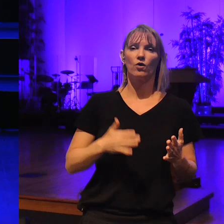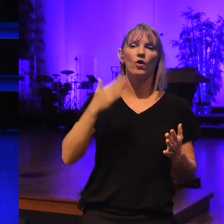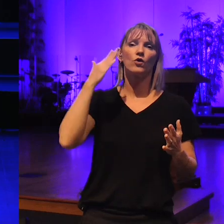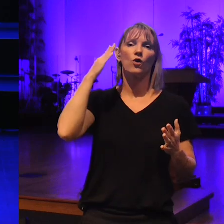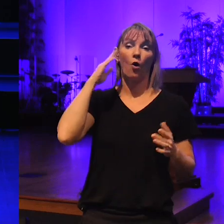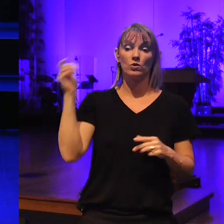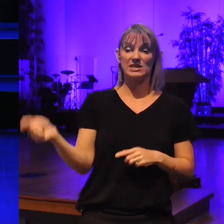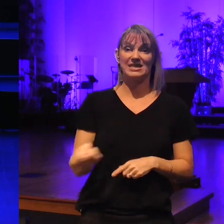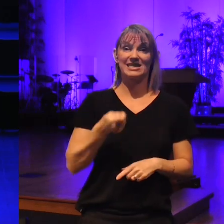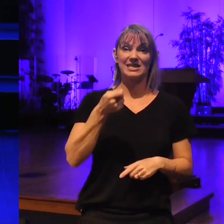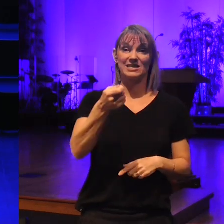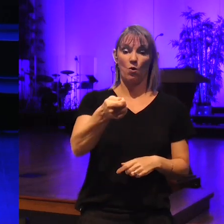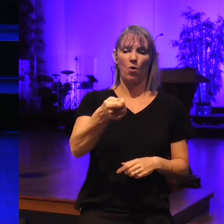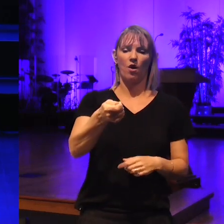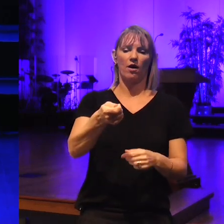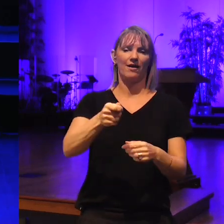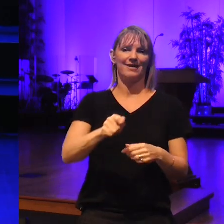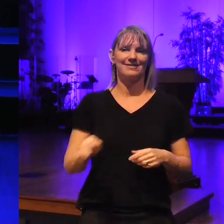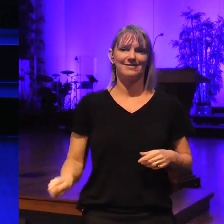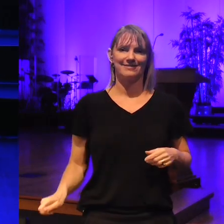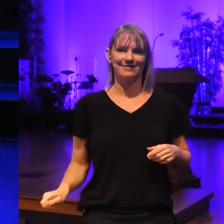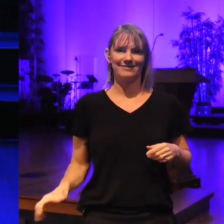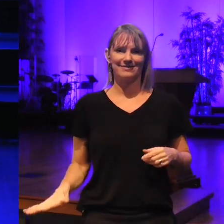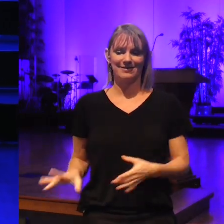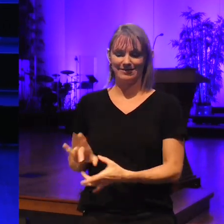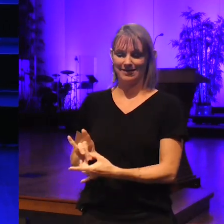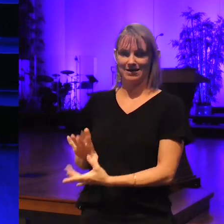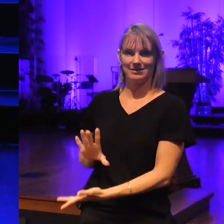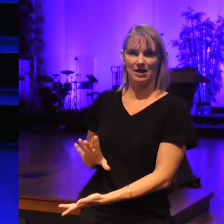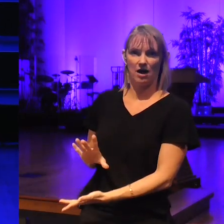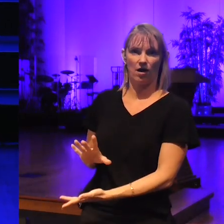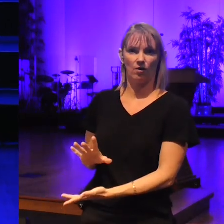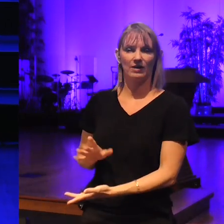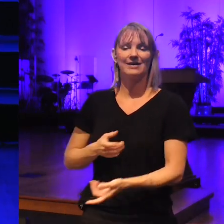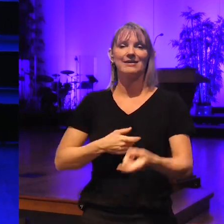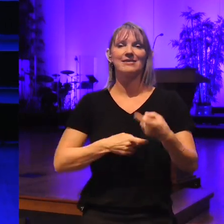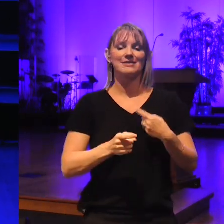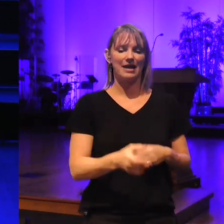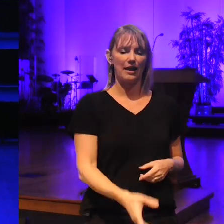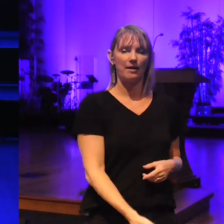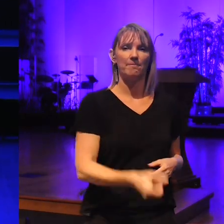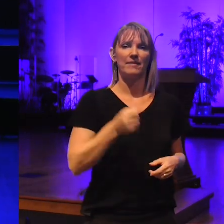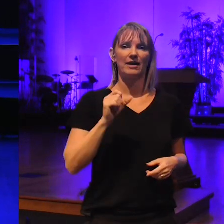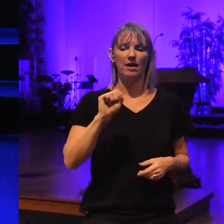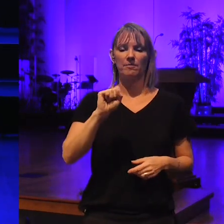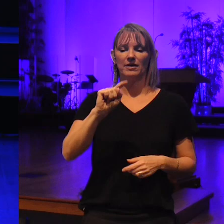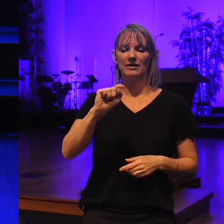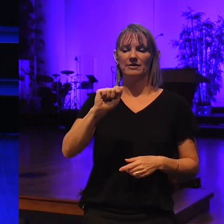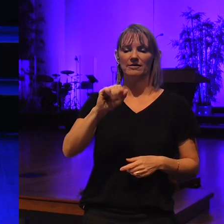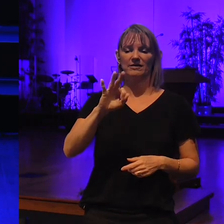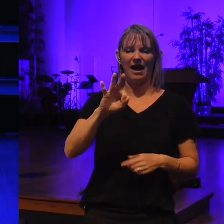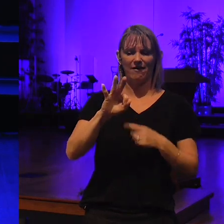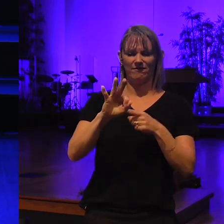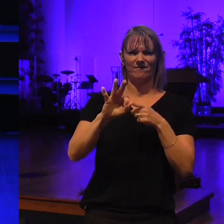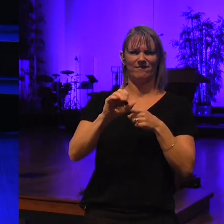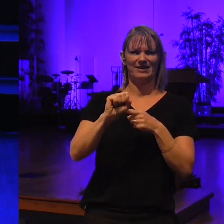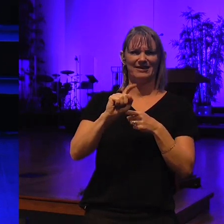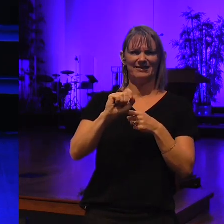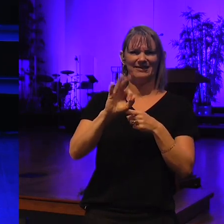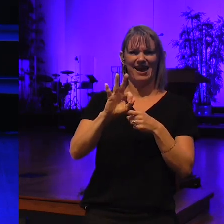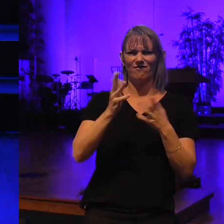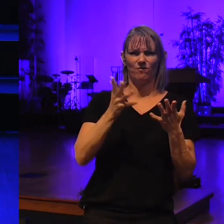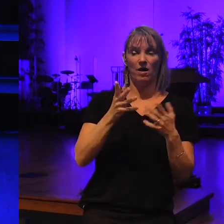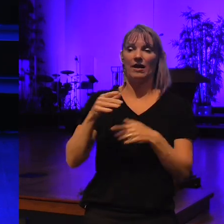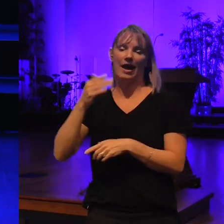the sword. To set down the sword and pick up the staff. What is the staff? I think we all know what the